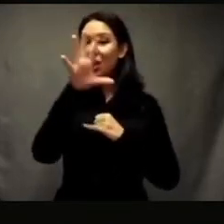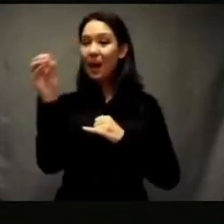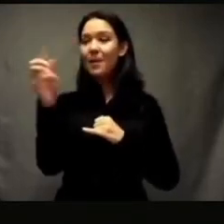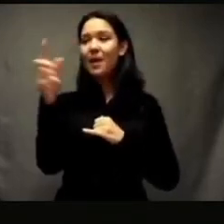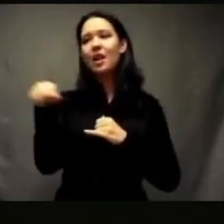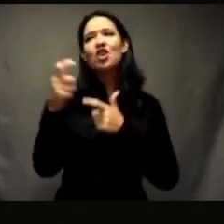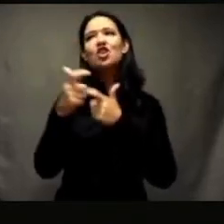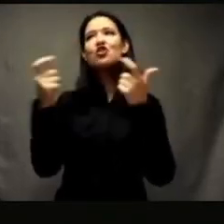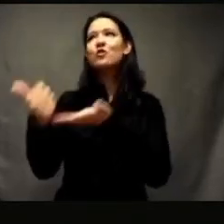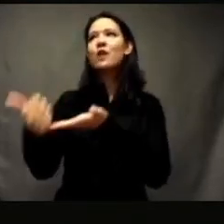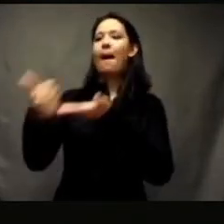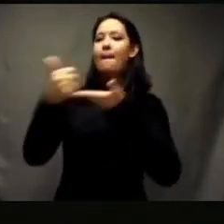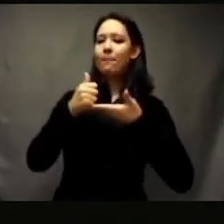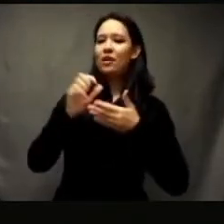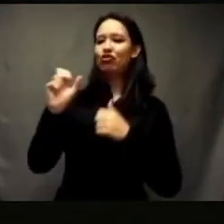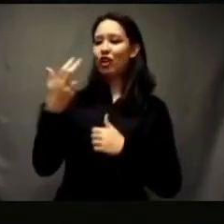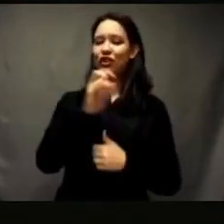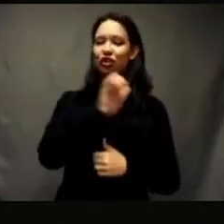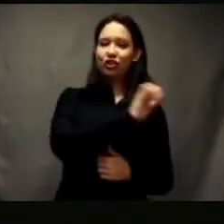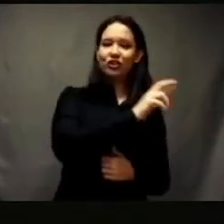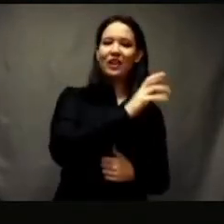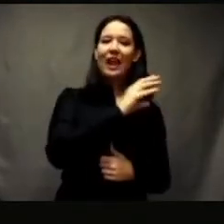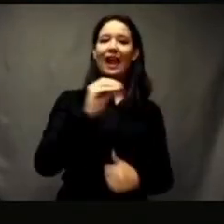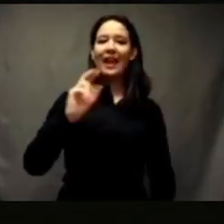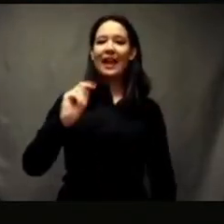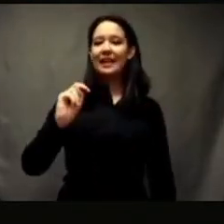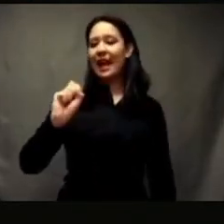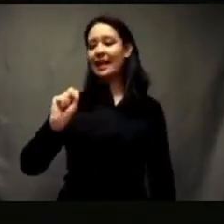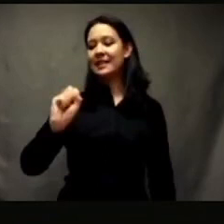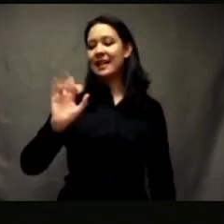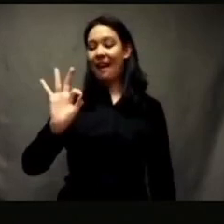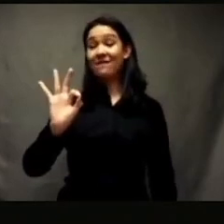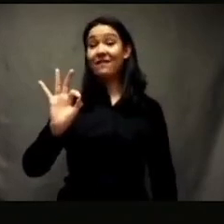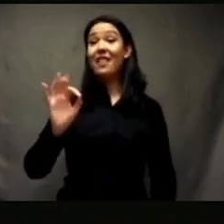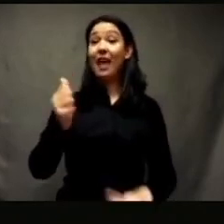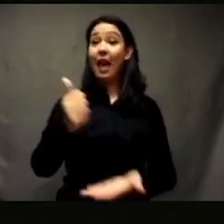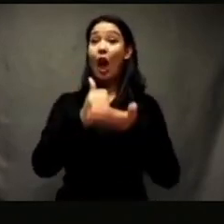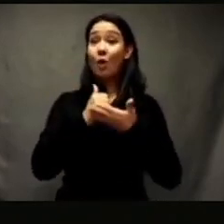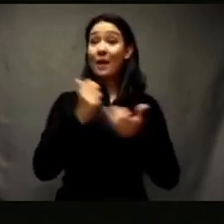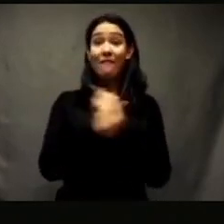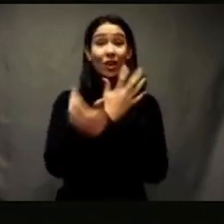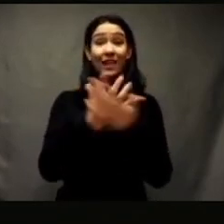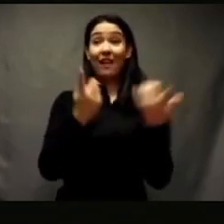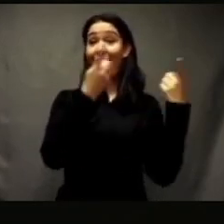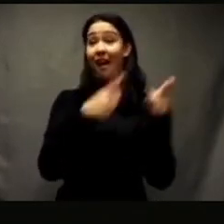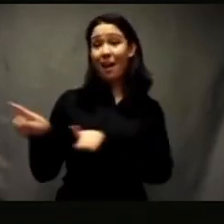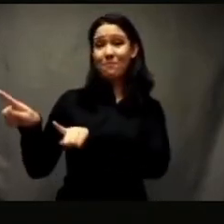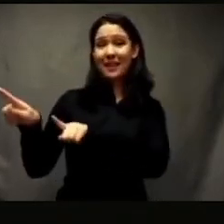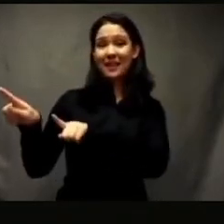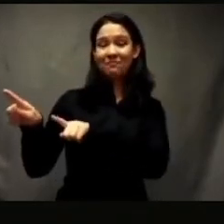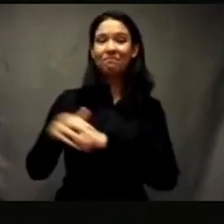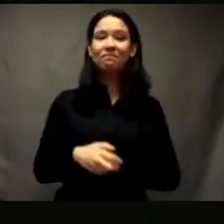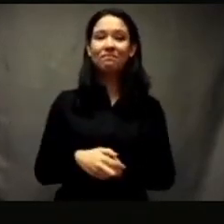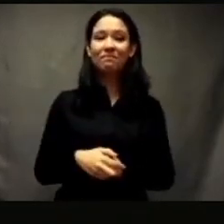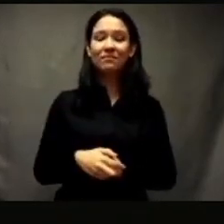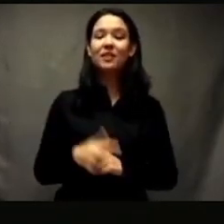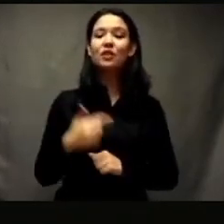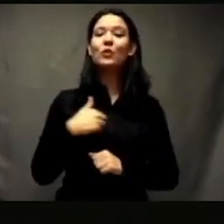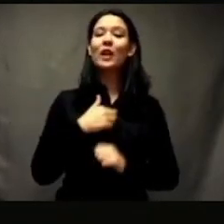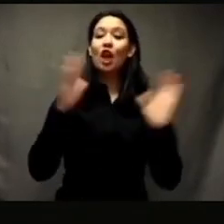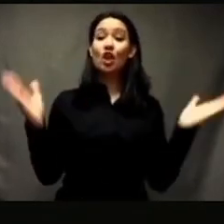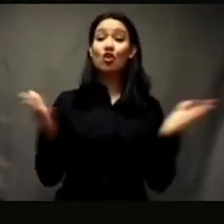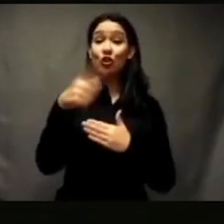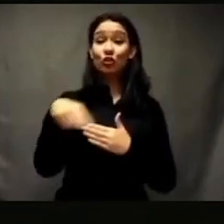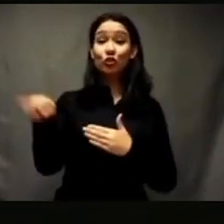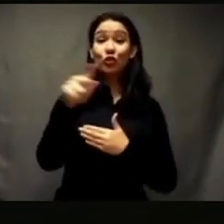ScratchJr. And then, of course, the NSF grant that let this all happen. So we encourage you